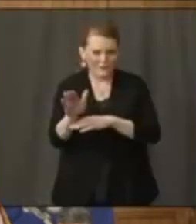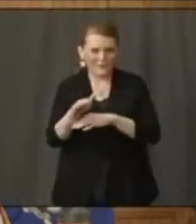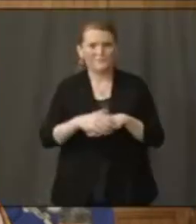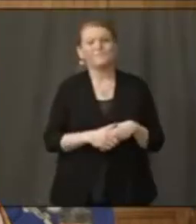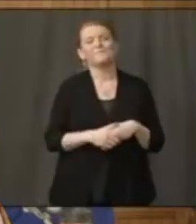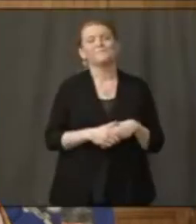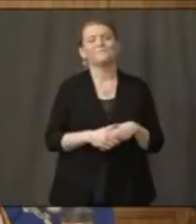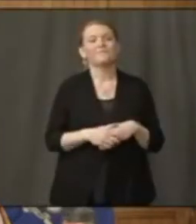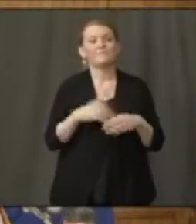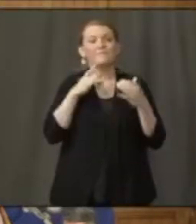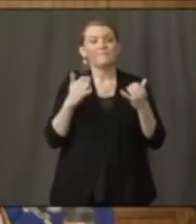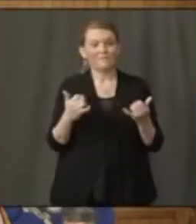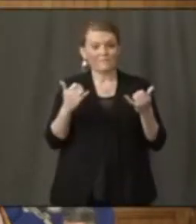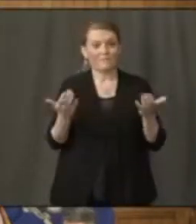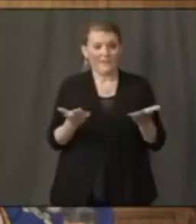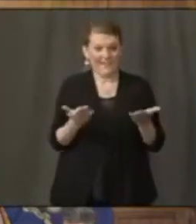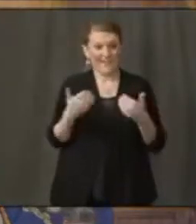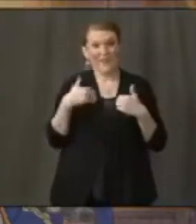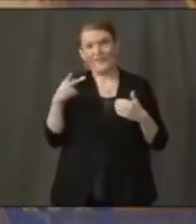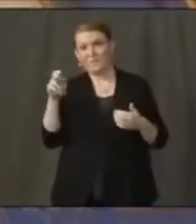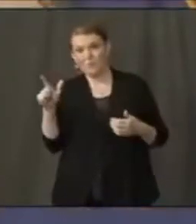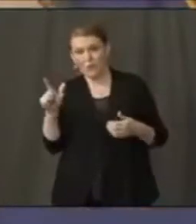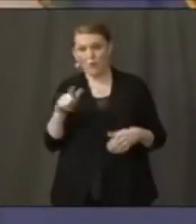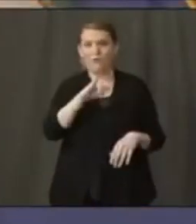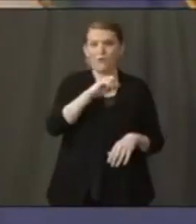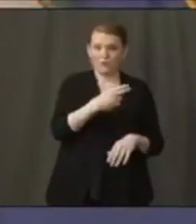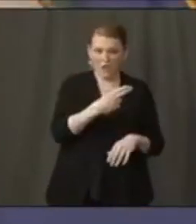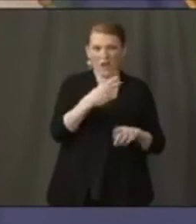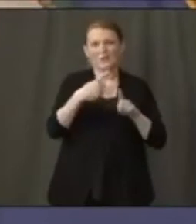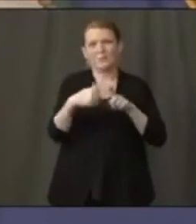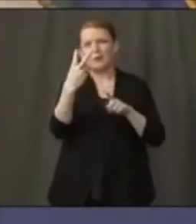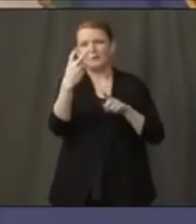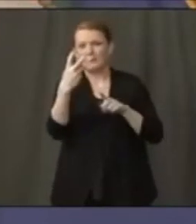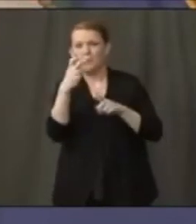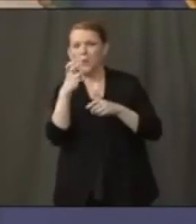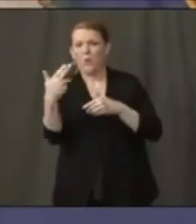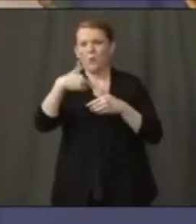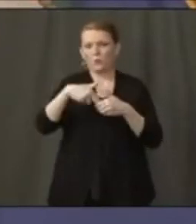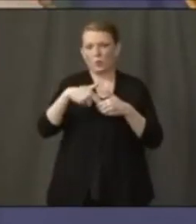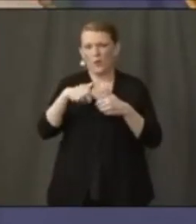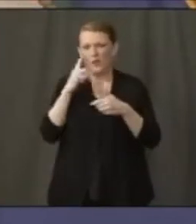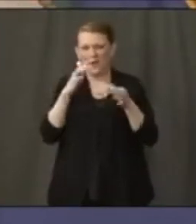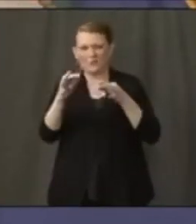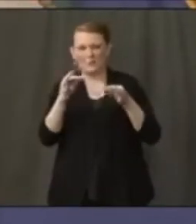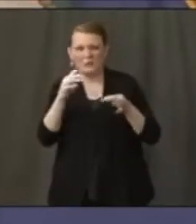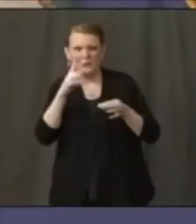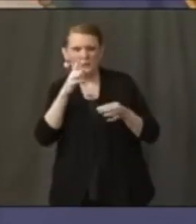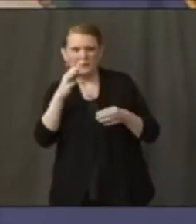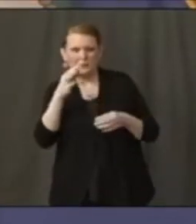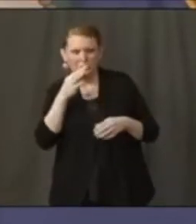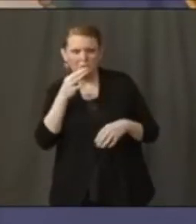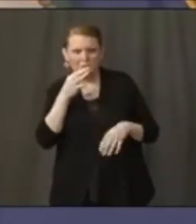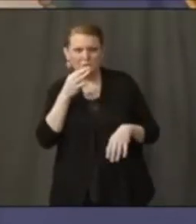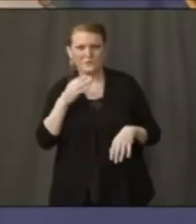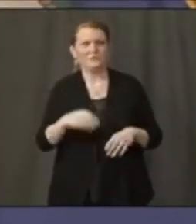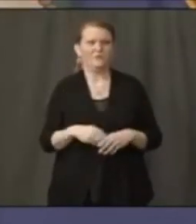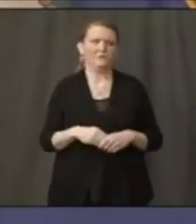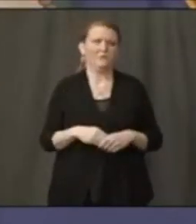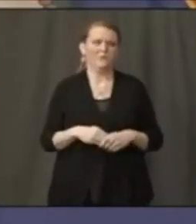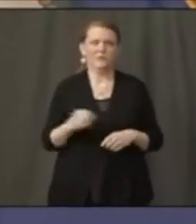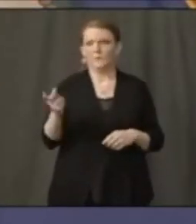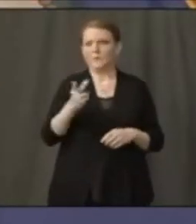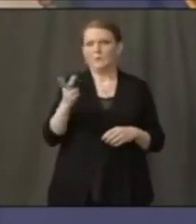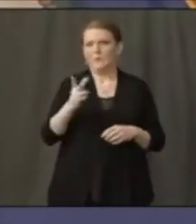with Paul and Josh, and I have two special guests I'll introduce in a minute who represent great eateries here in the